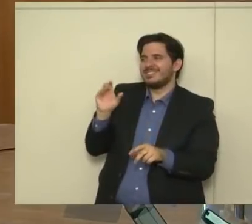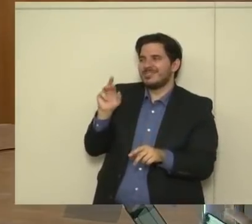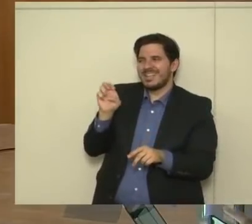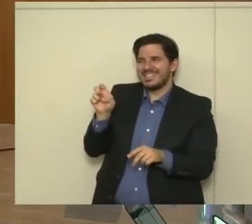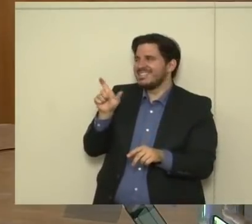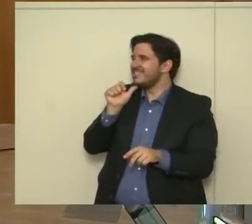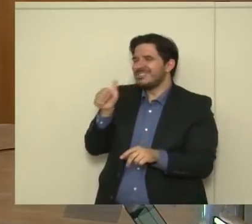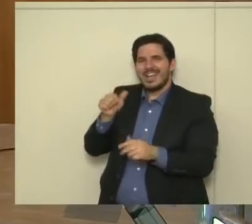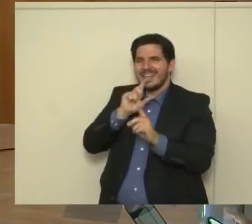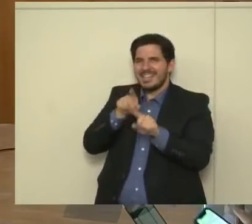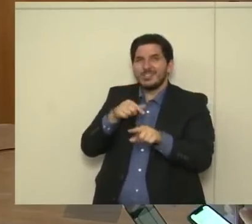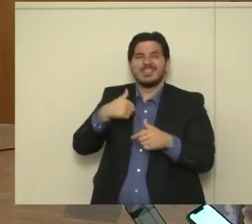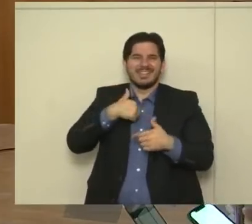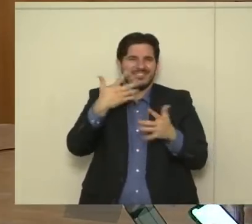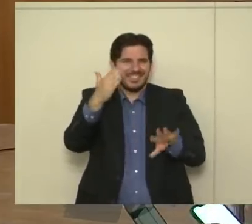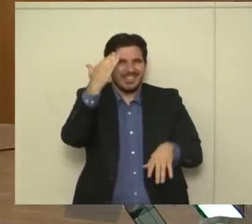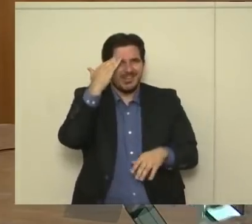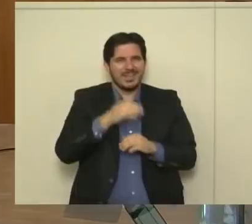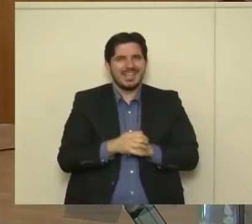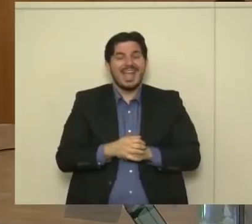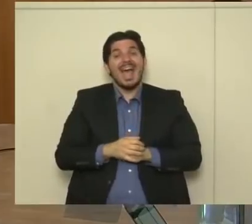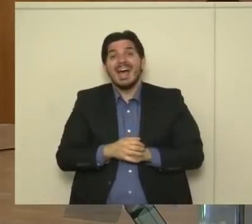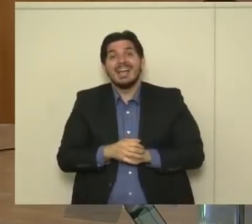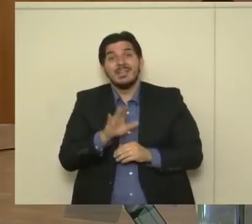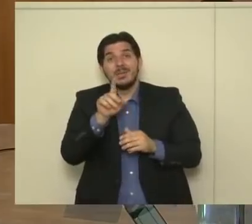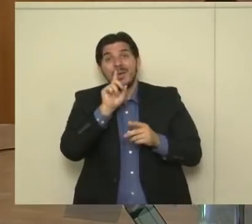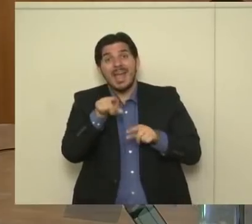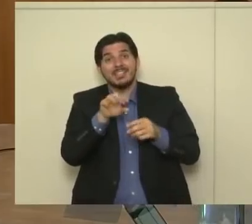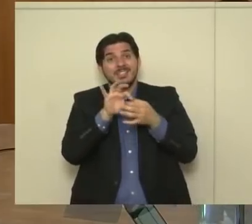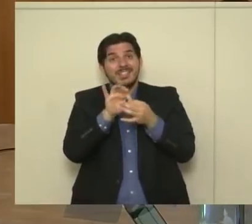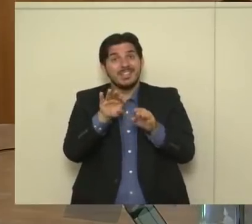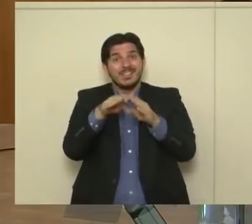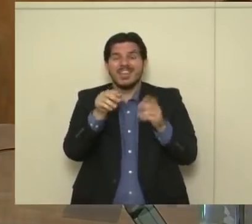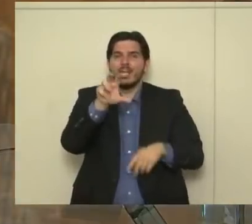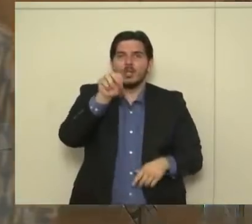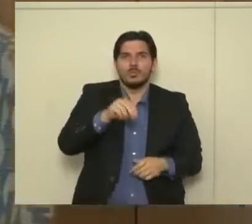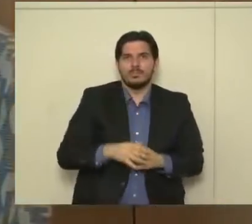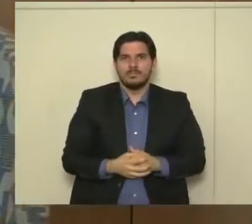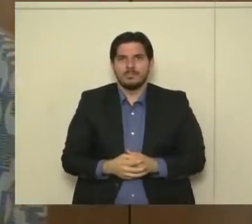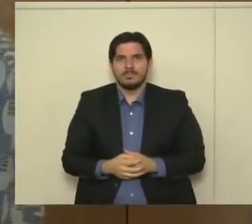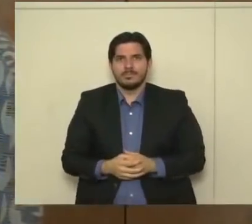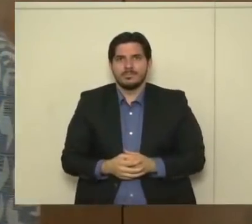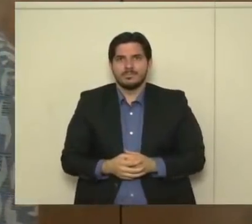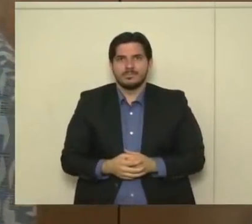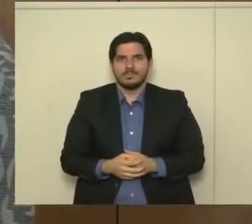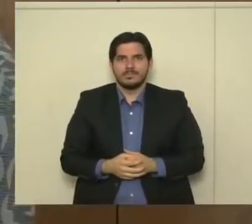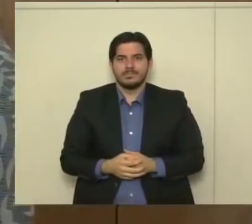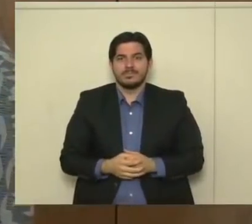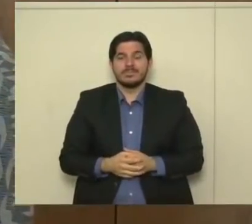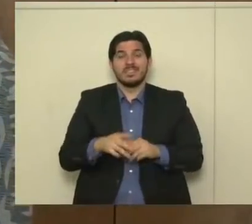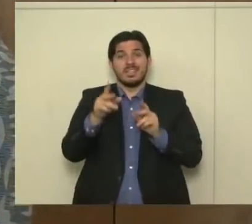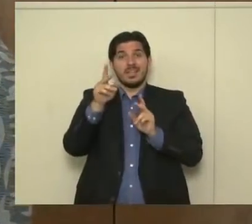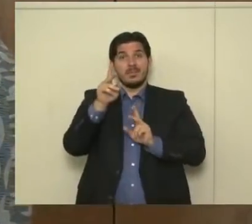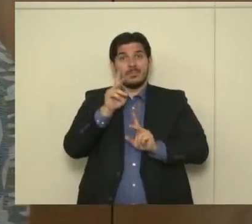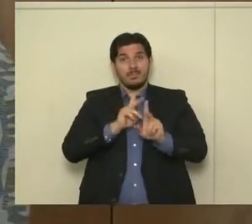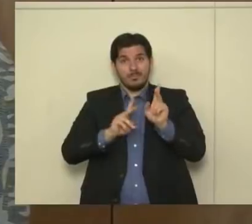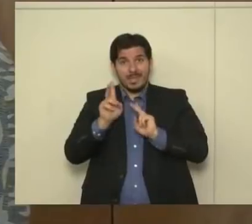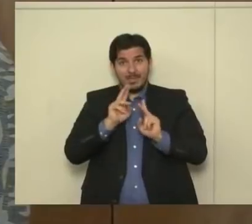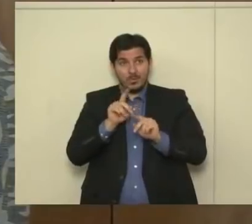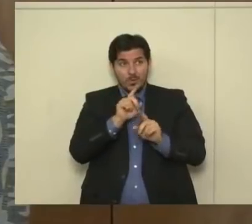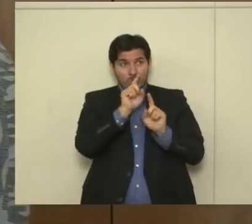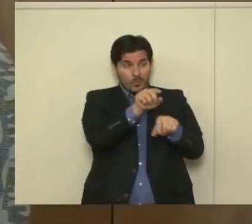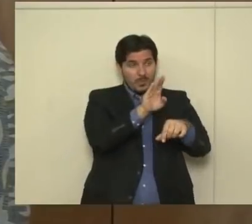know the answer, and that is no. And the reason is we've been talking about that people travel between the